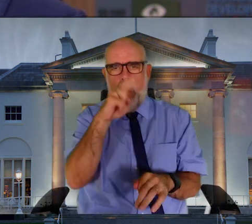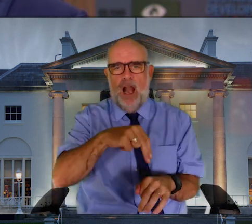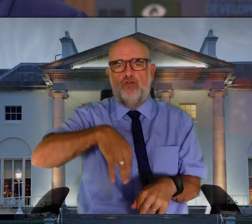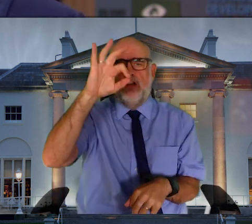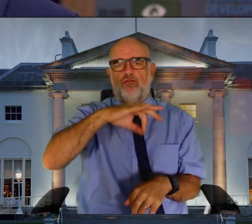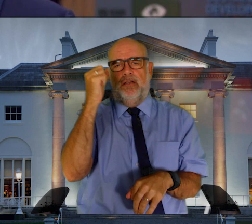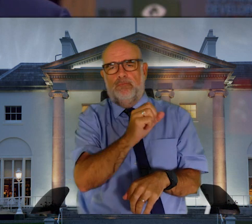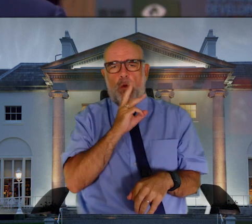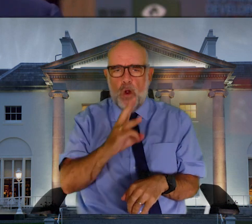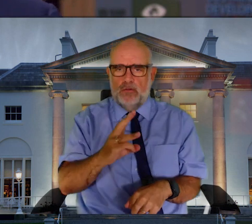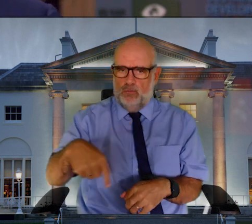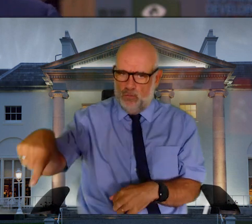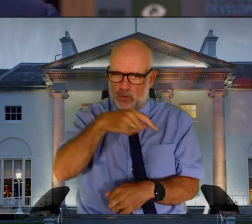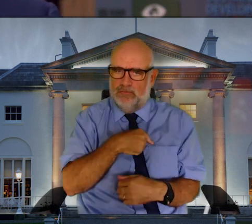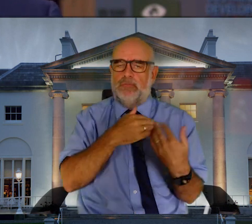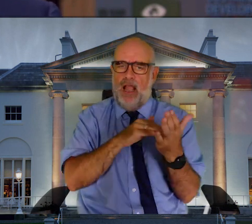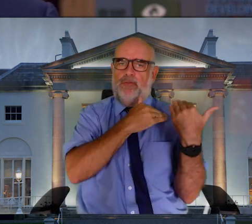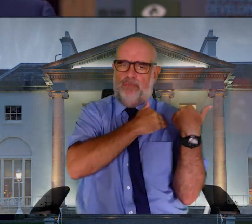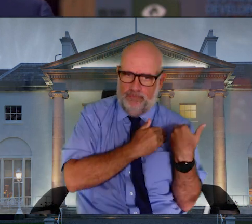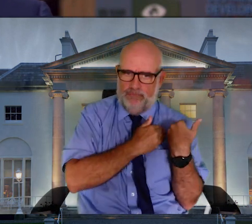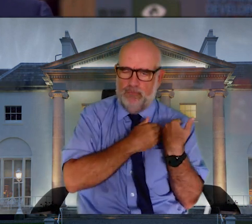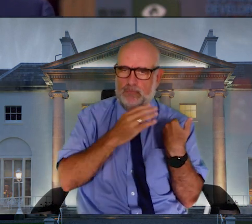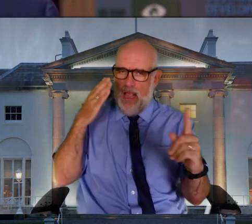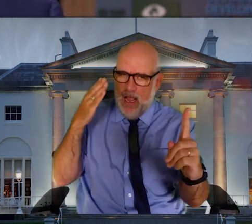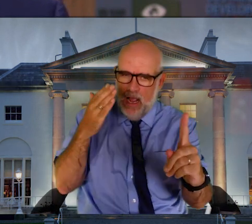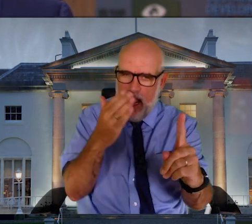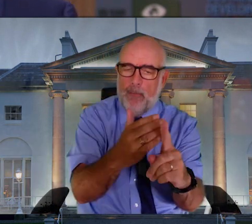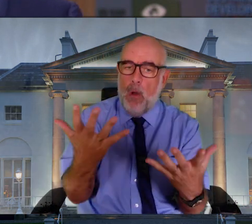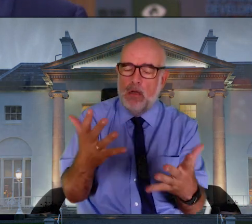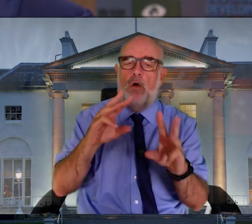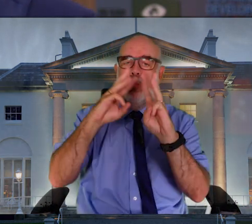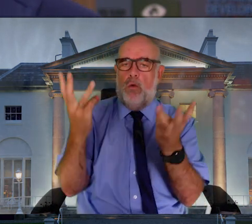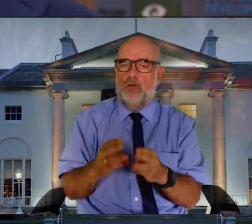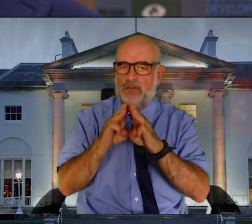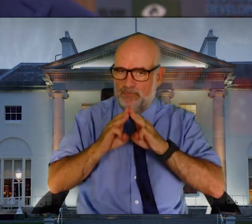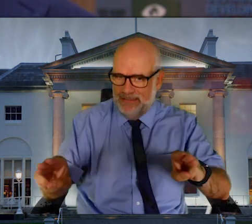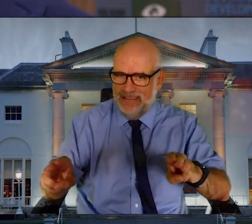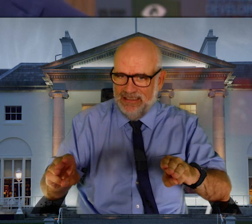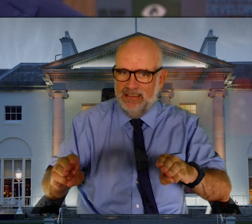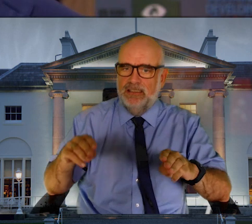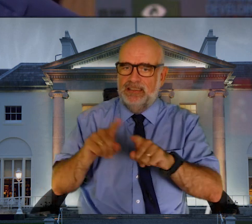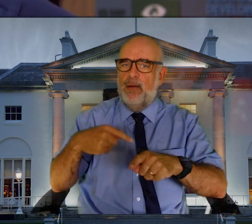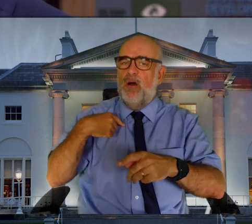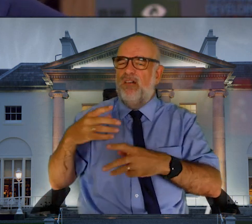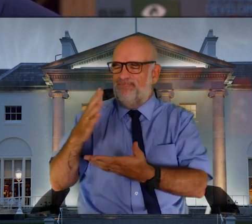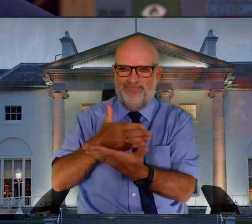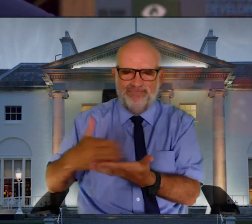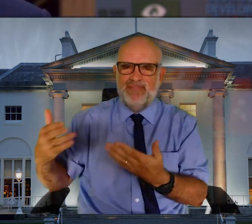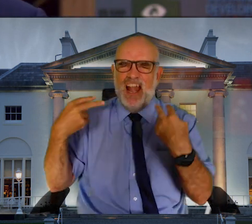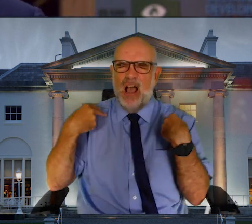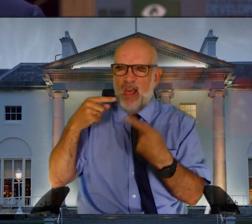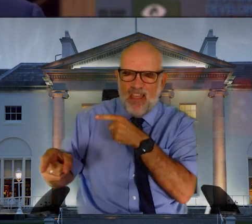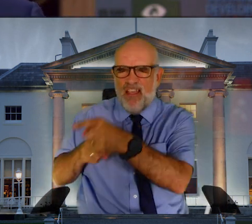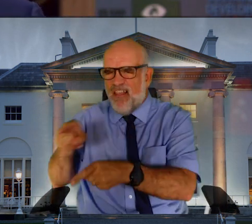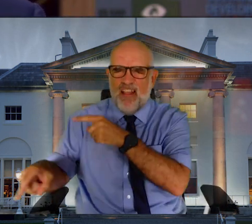General, that we devote ourselves to the cause of a universal peace, that we eschew the language of fear and divisiveness